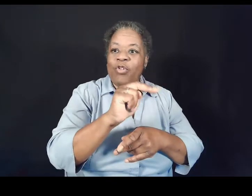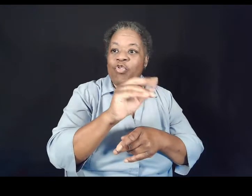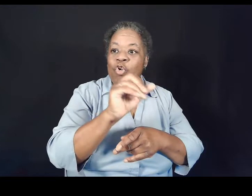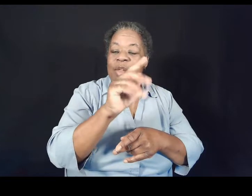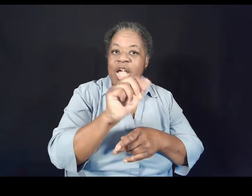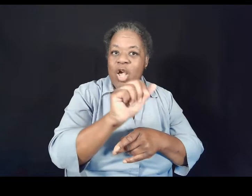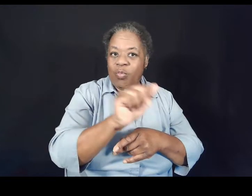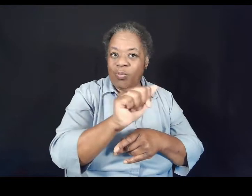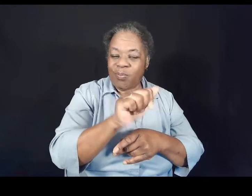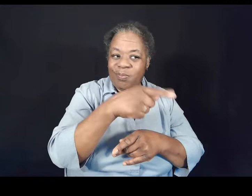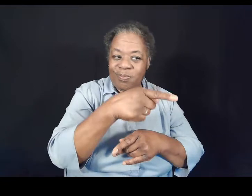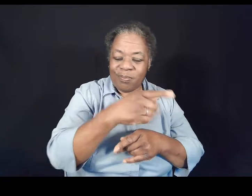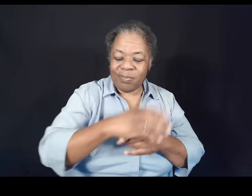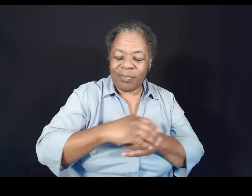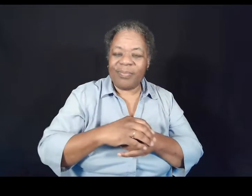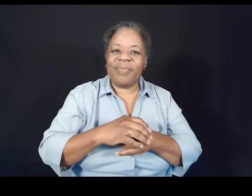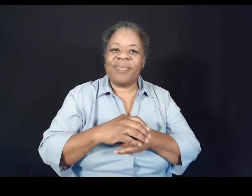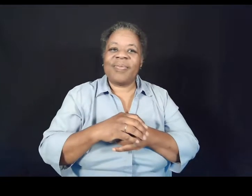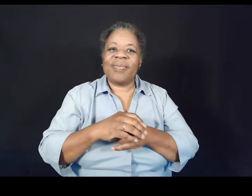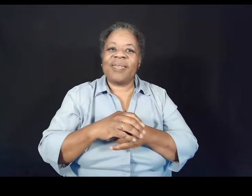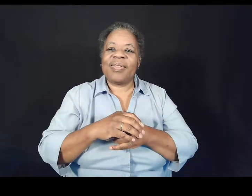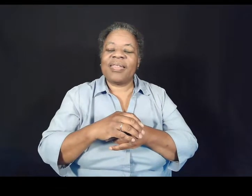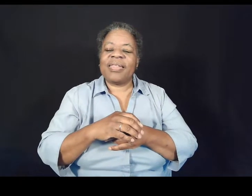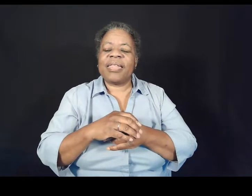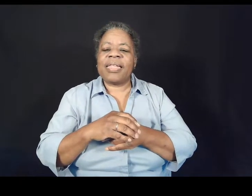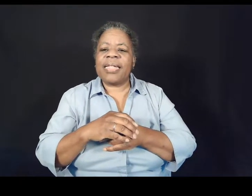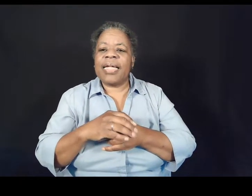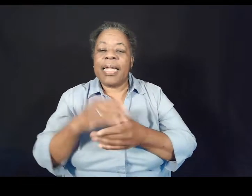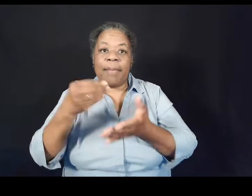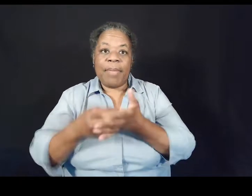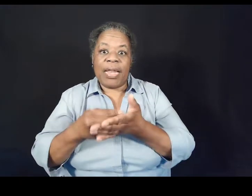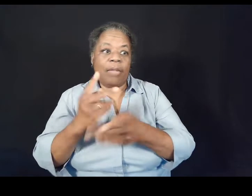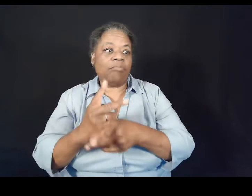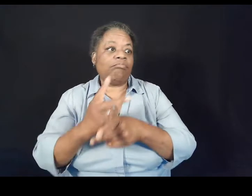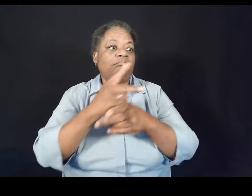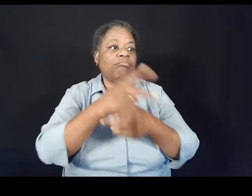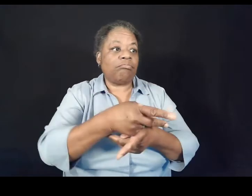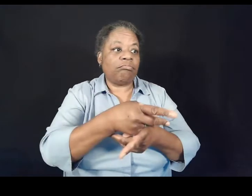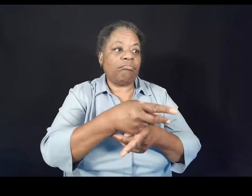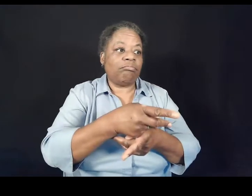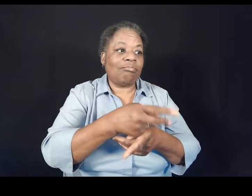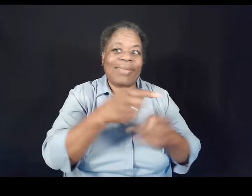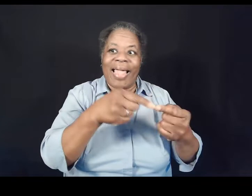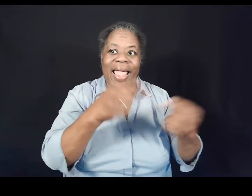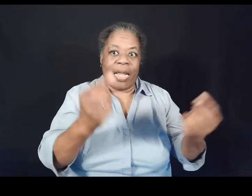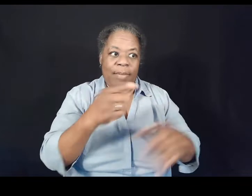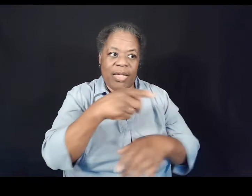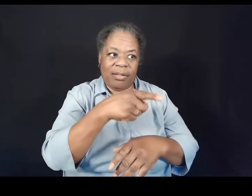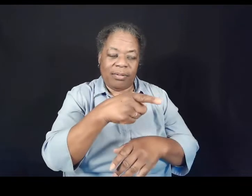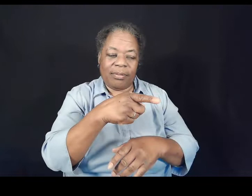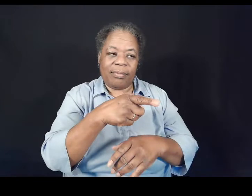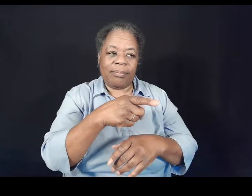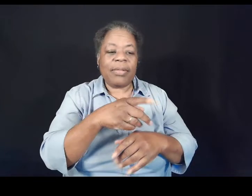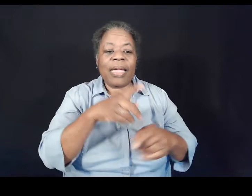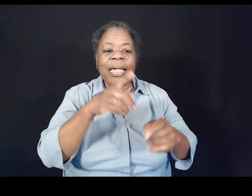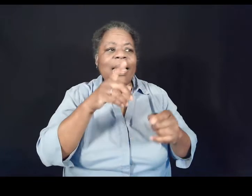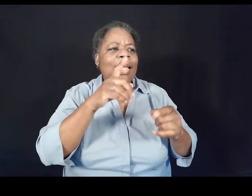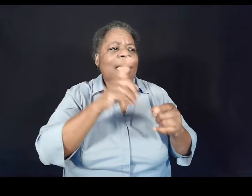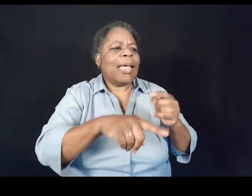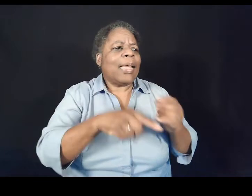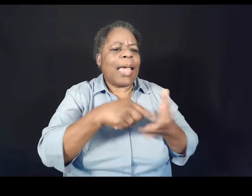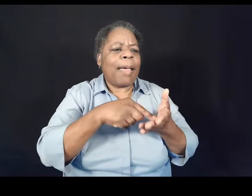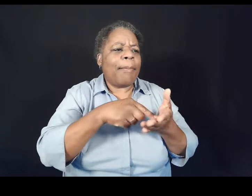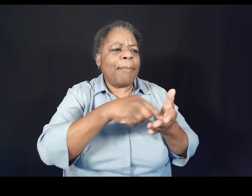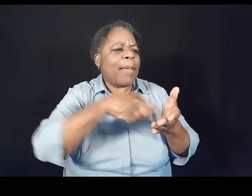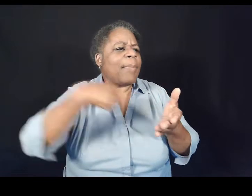agreement. It seems that Shylock lent money to Antonio, his enemy, on the condition that if he couldn't repay, Shylock